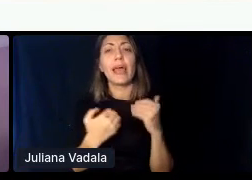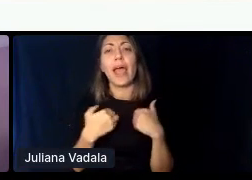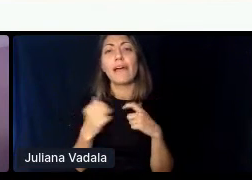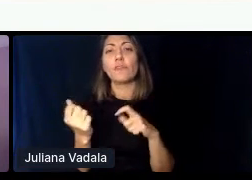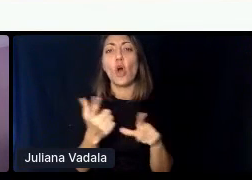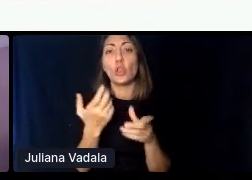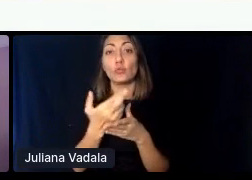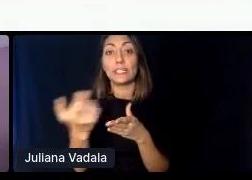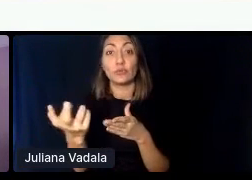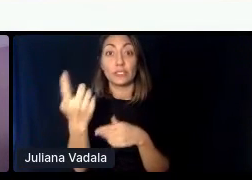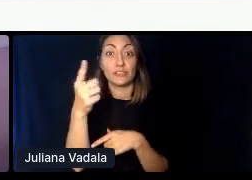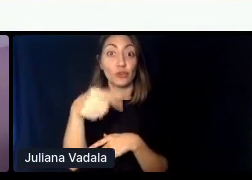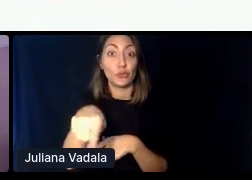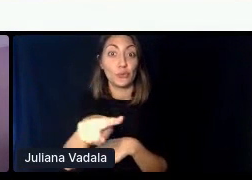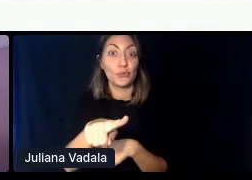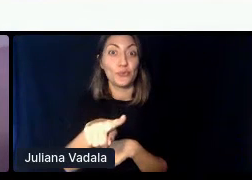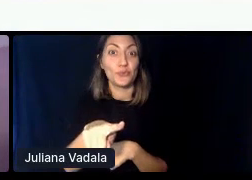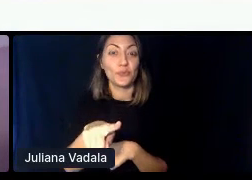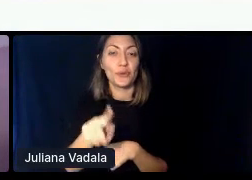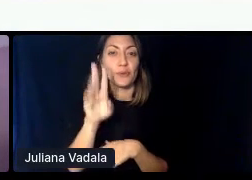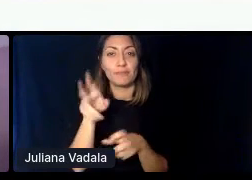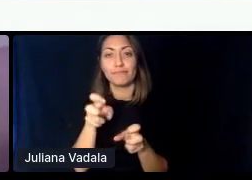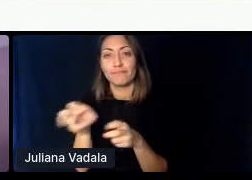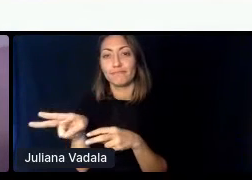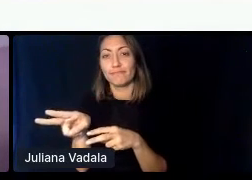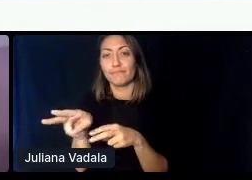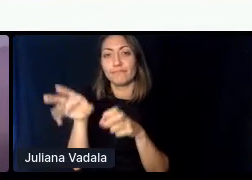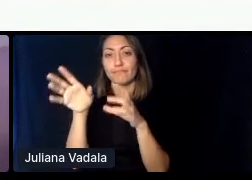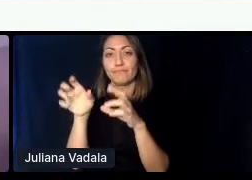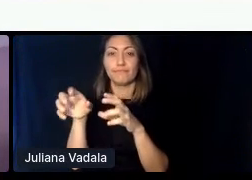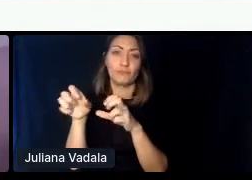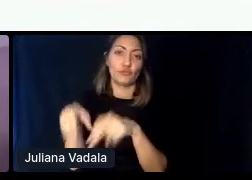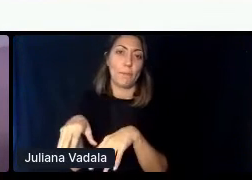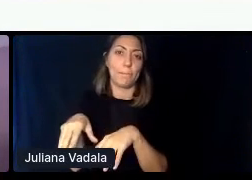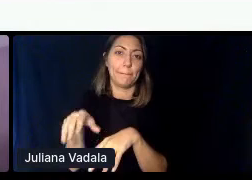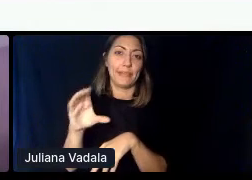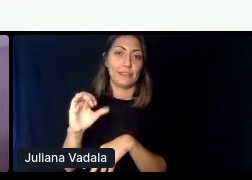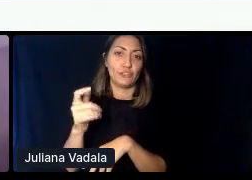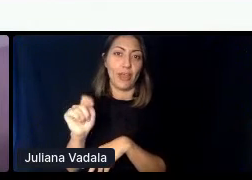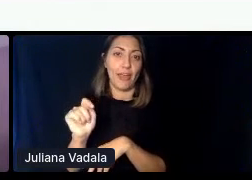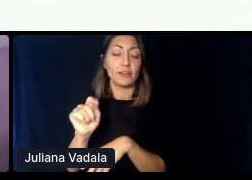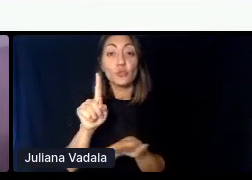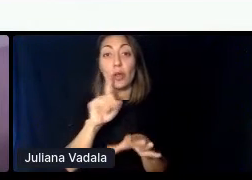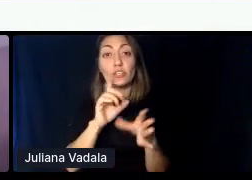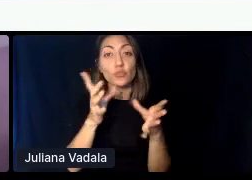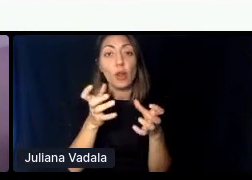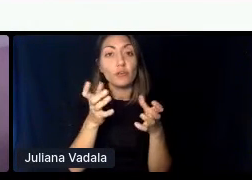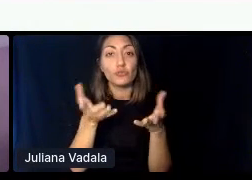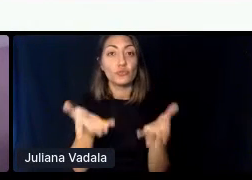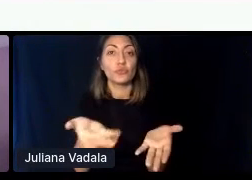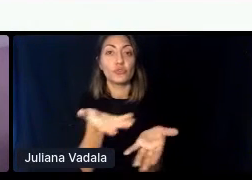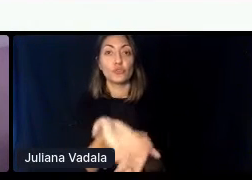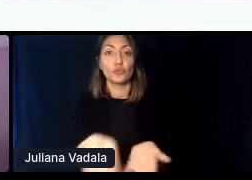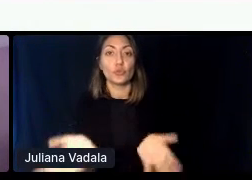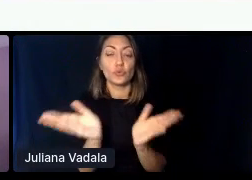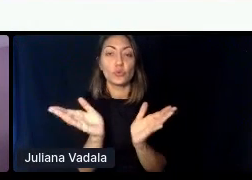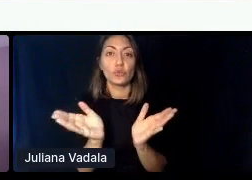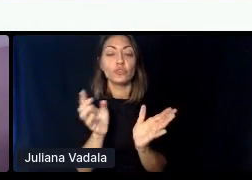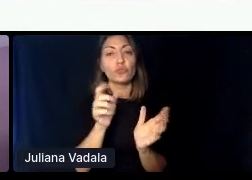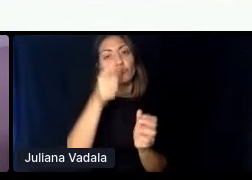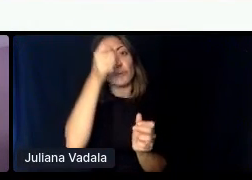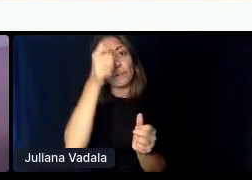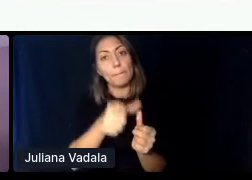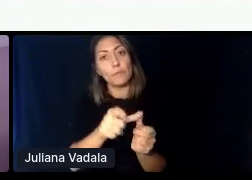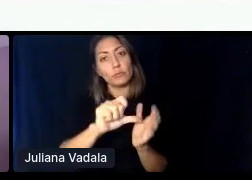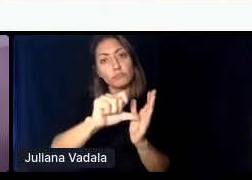to leave you with just the notion of being well and taking care of yourselves, taking care of your wonderful